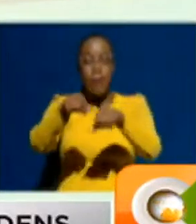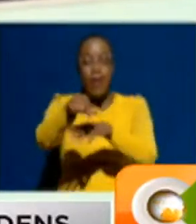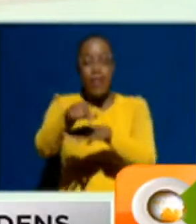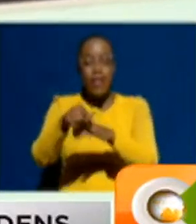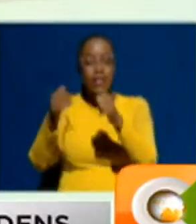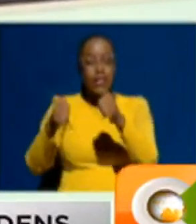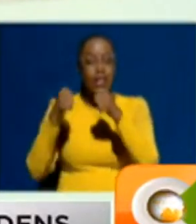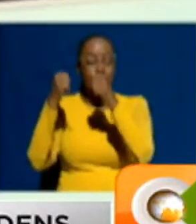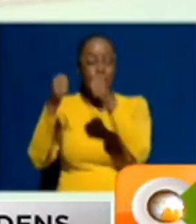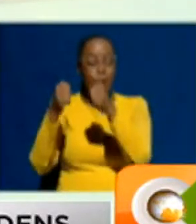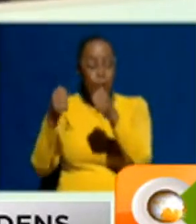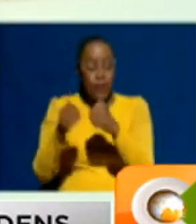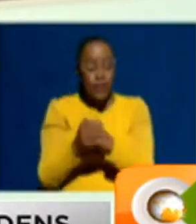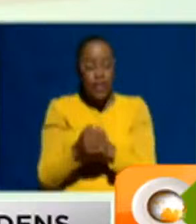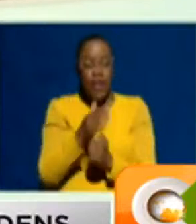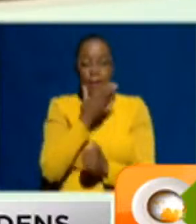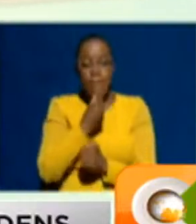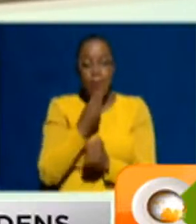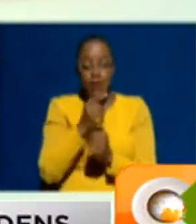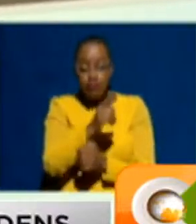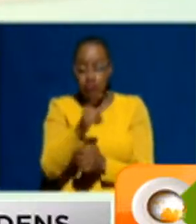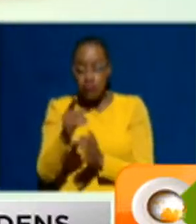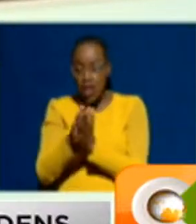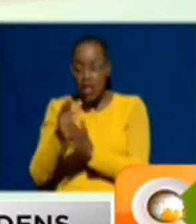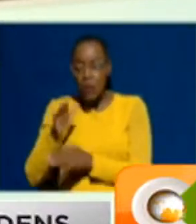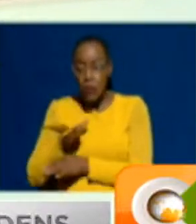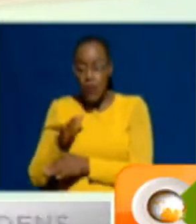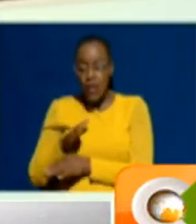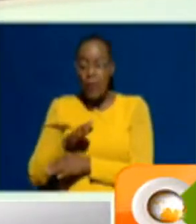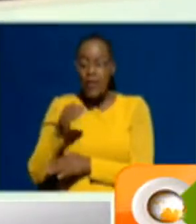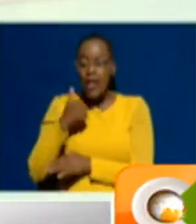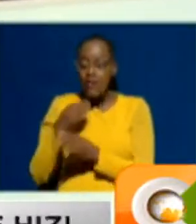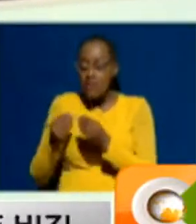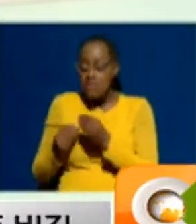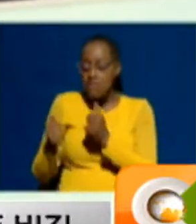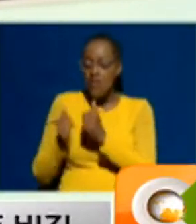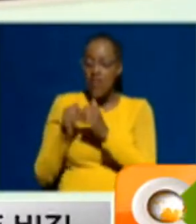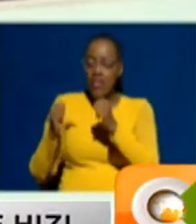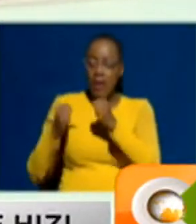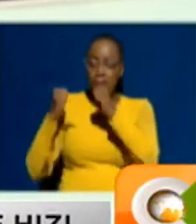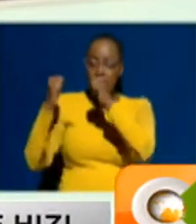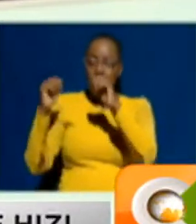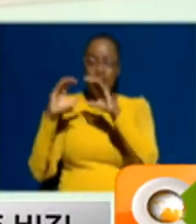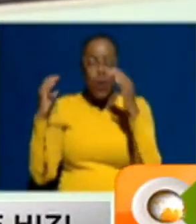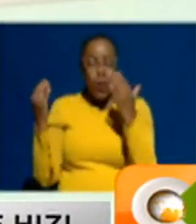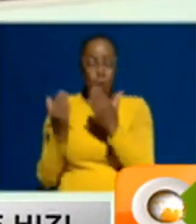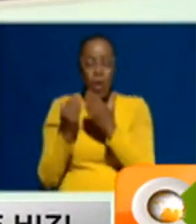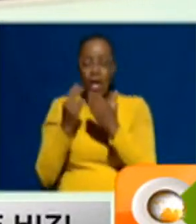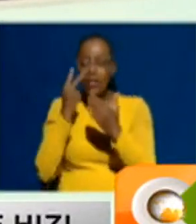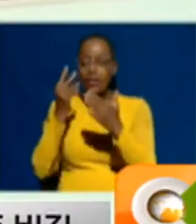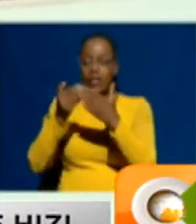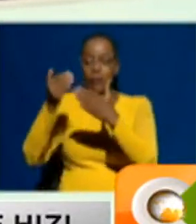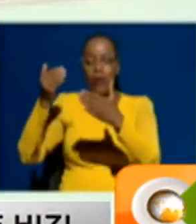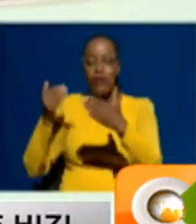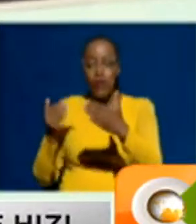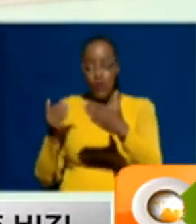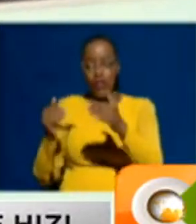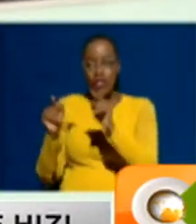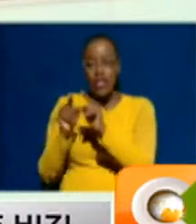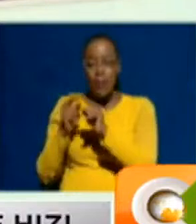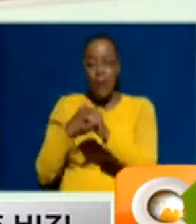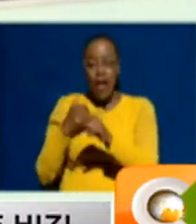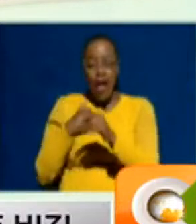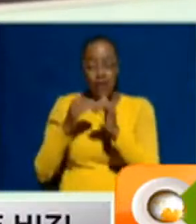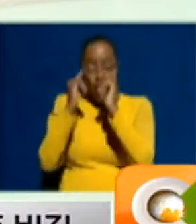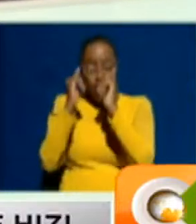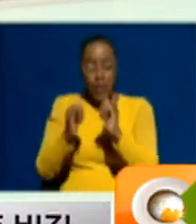heroes. These men and women built the mightiest empire the world had ever seen. They forged a new